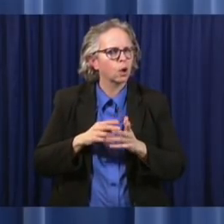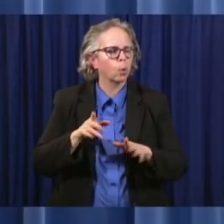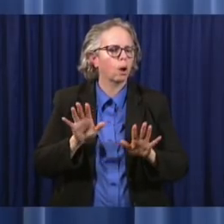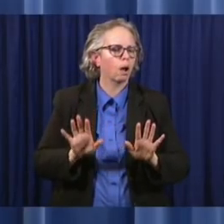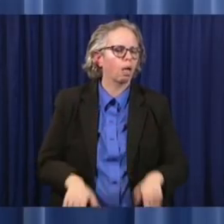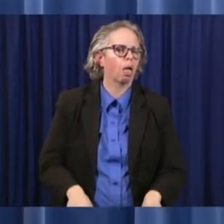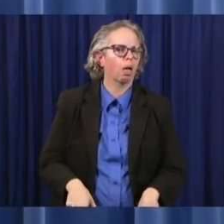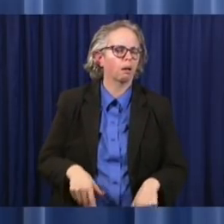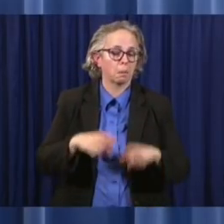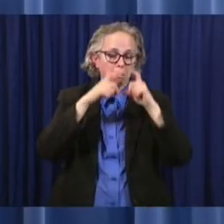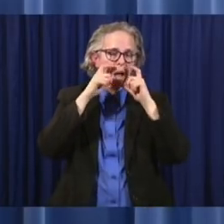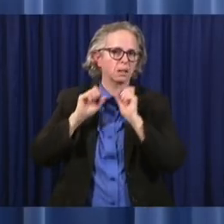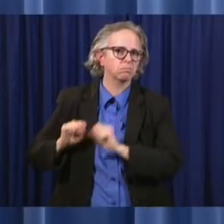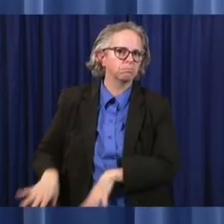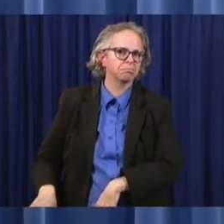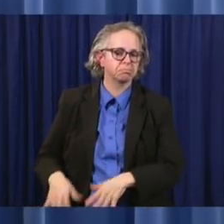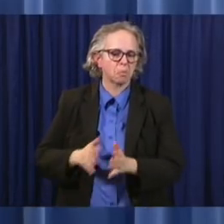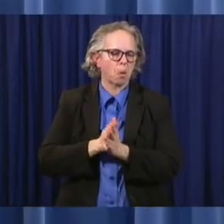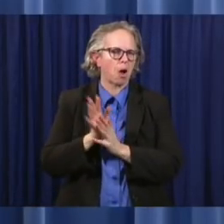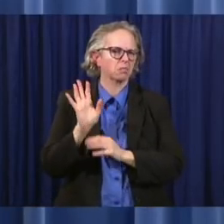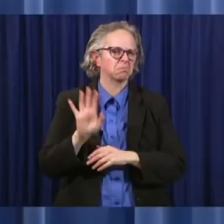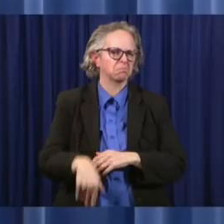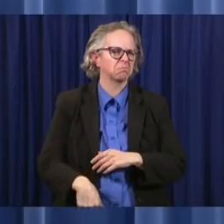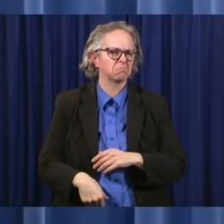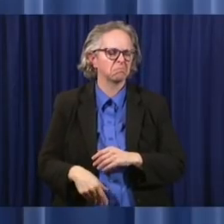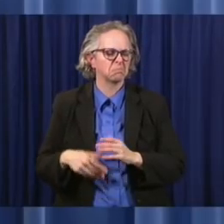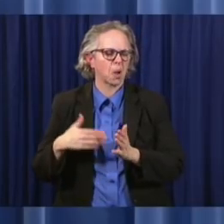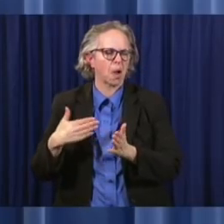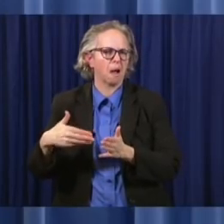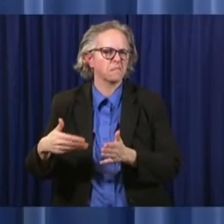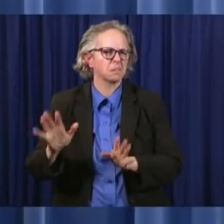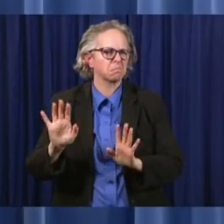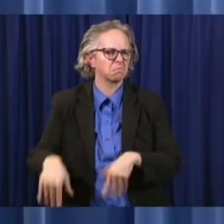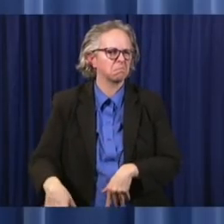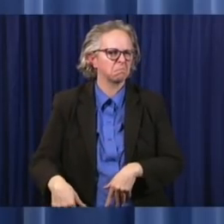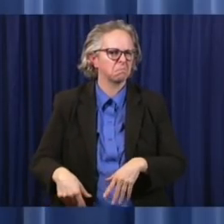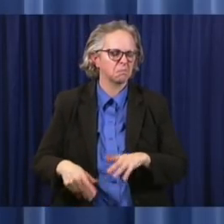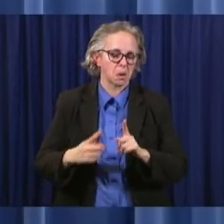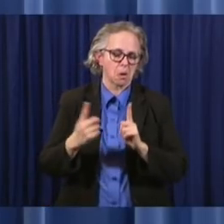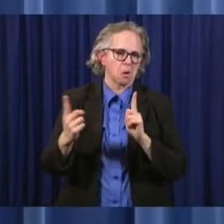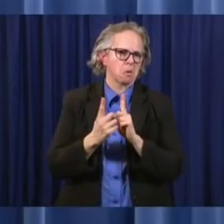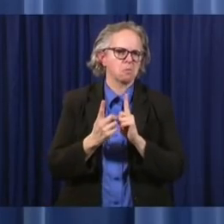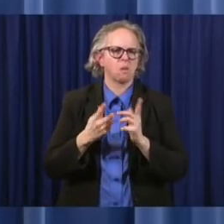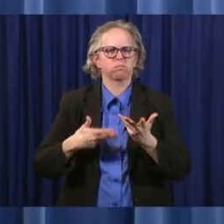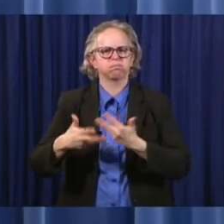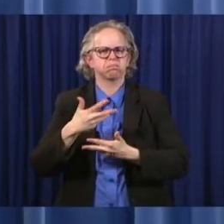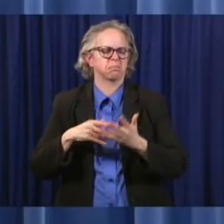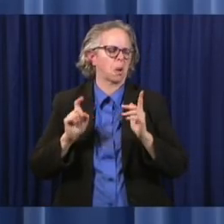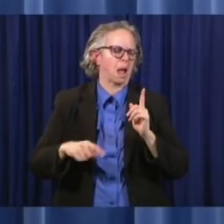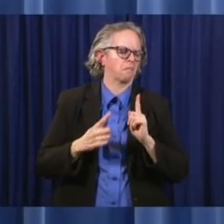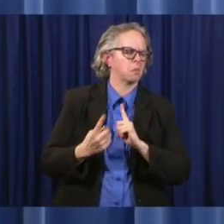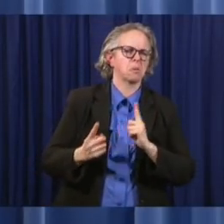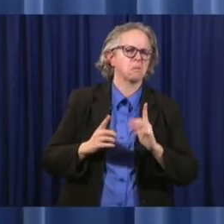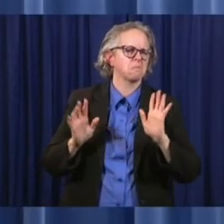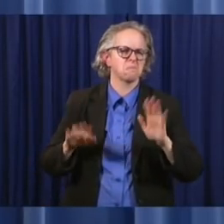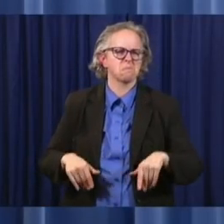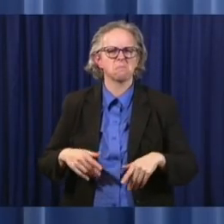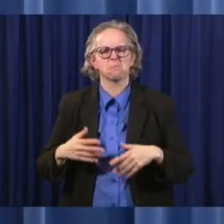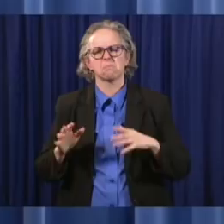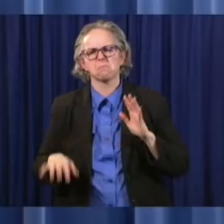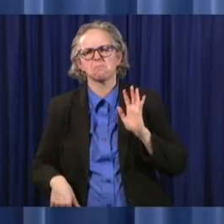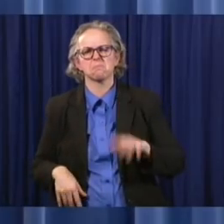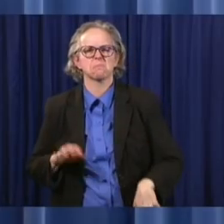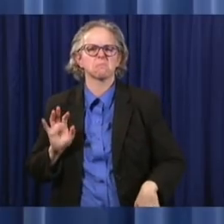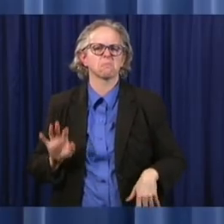The danger is that we say, okay, well, things are better. We don't have to do this. We don't have to pull back